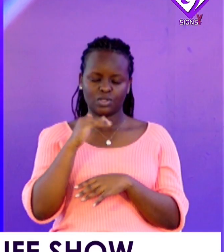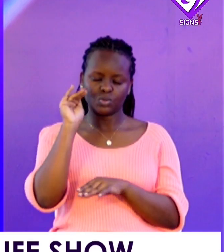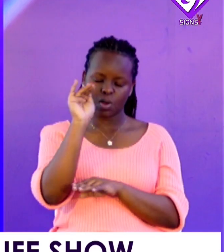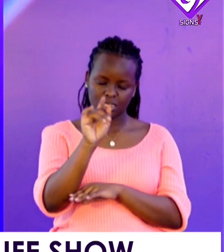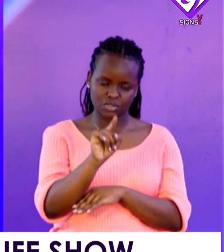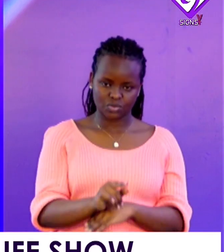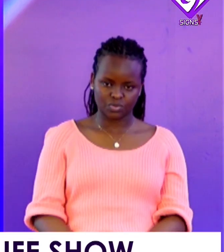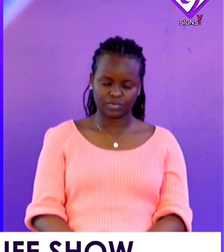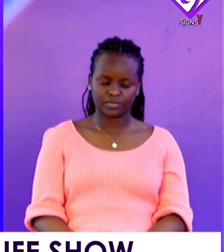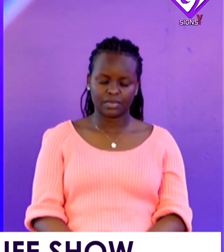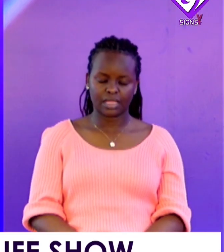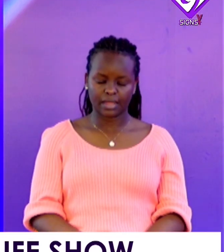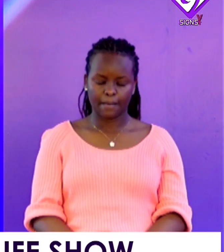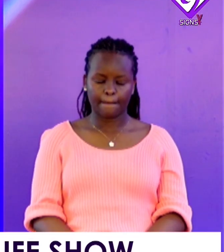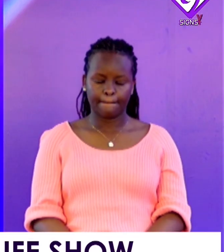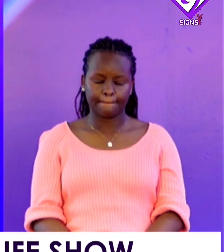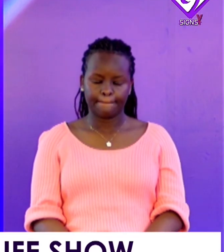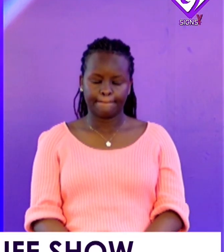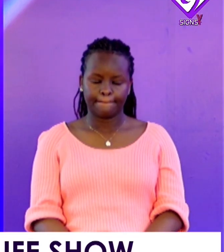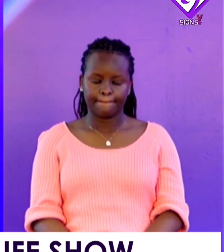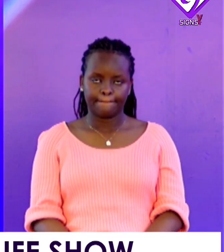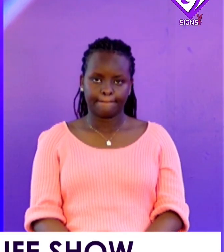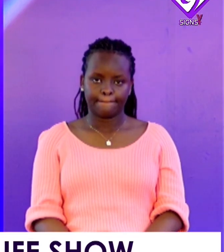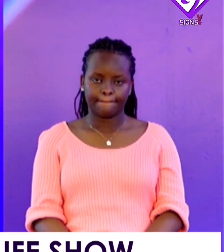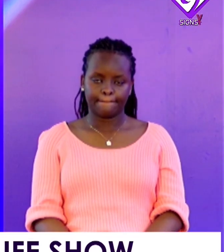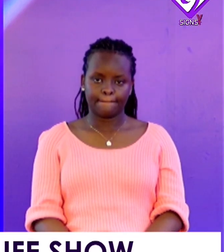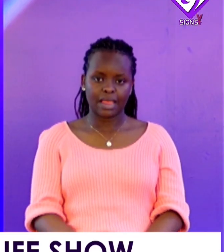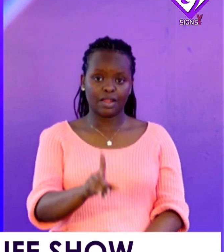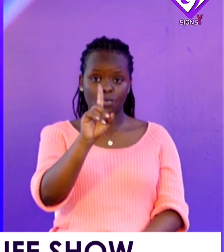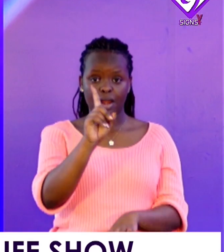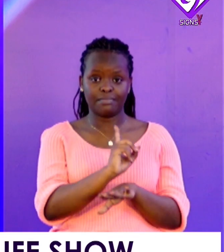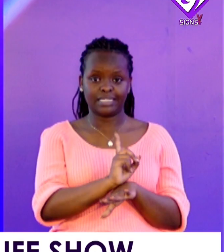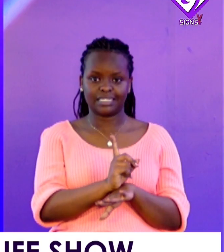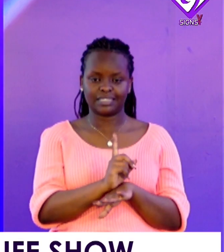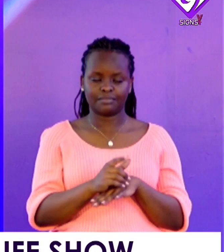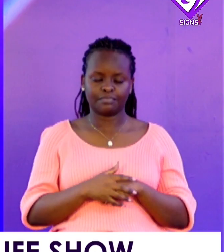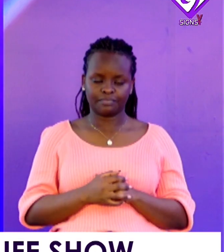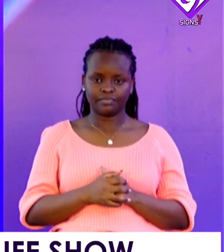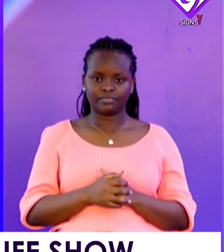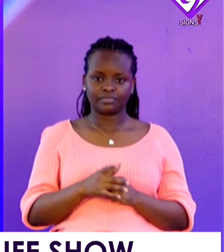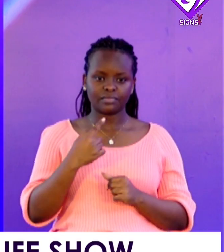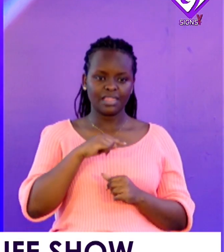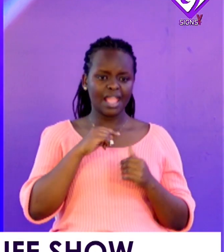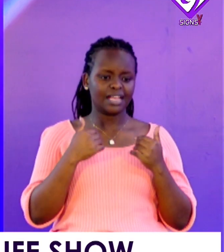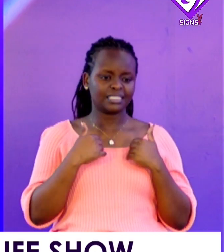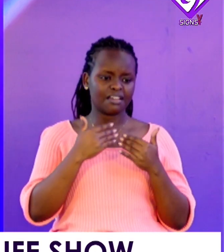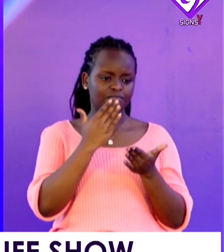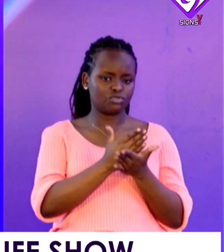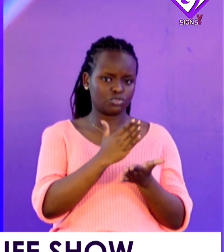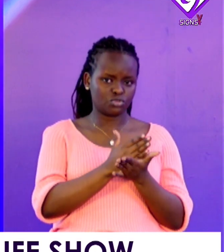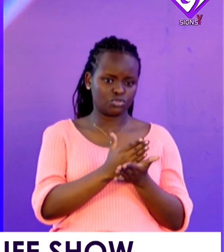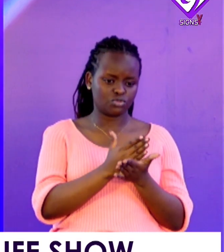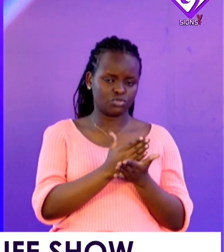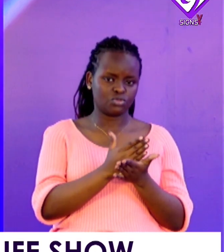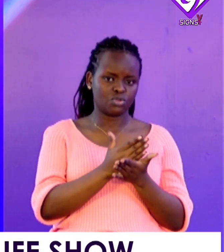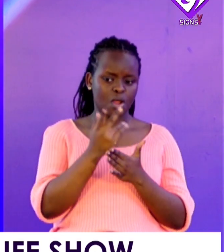you as we were winding up the first half. Maybe as you wind up, in 1 minute, Yeah. do we have genuine prophetic care